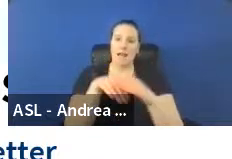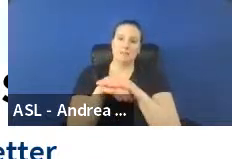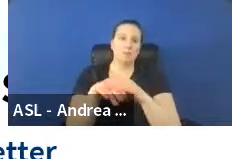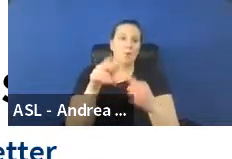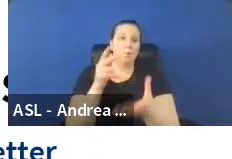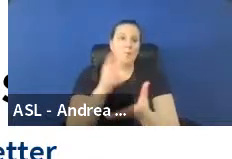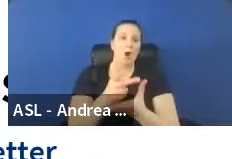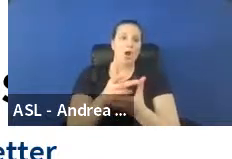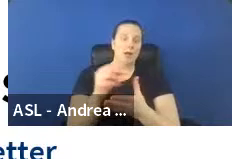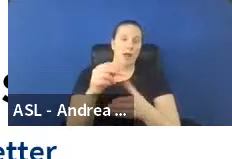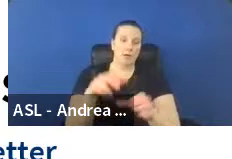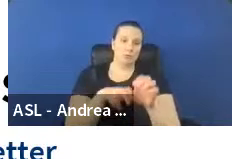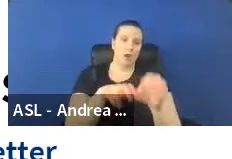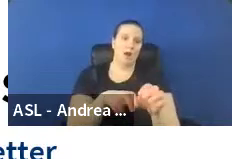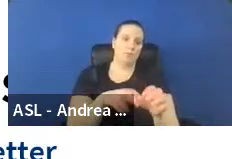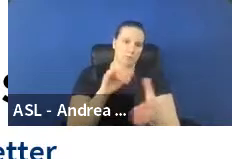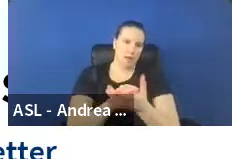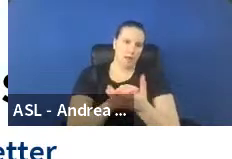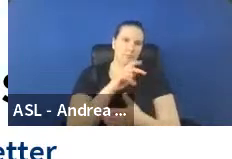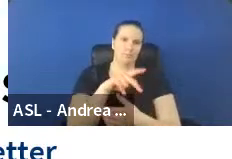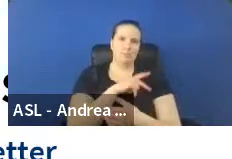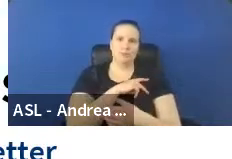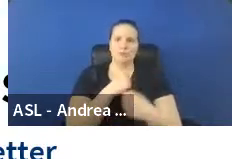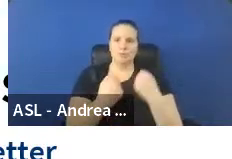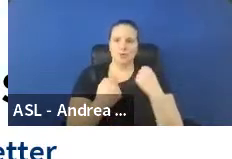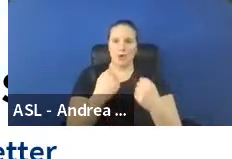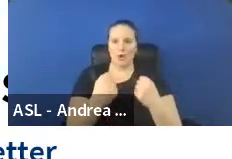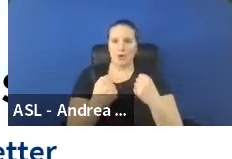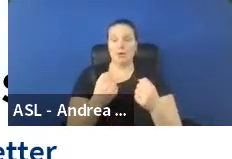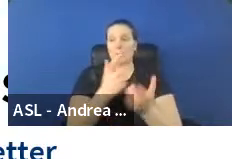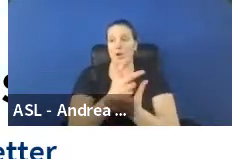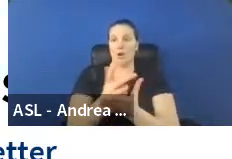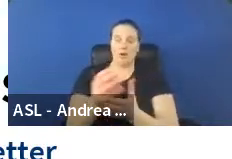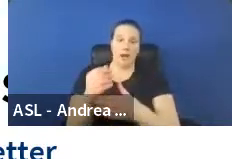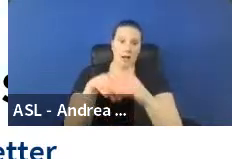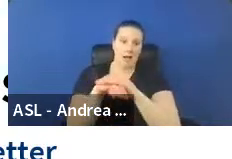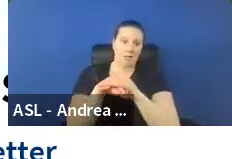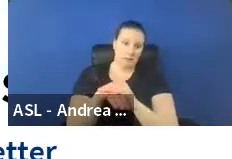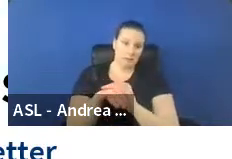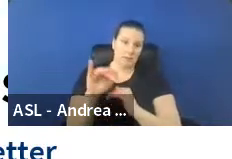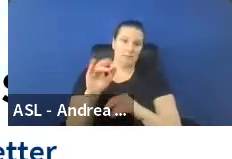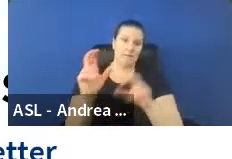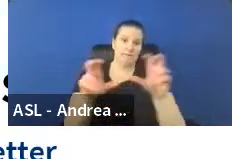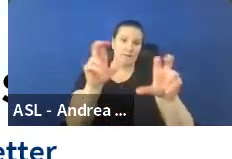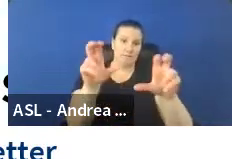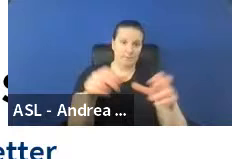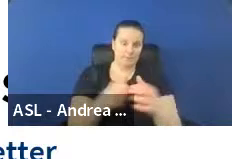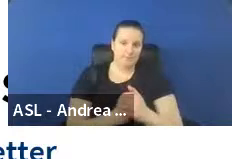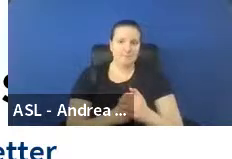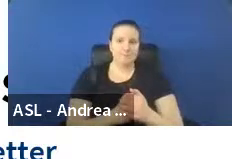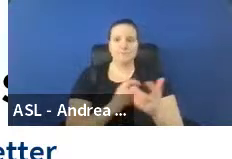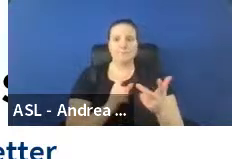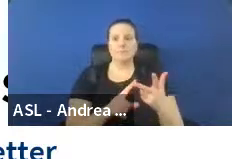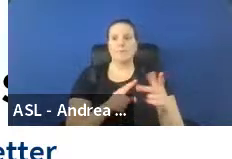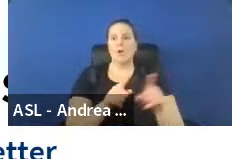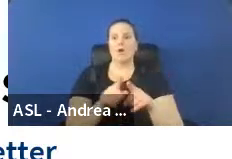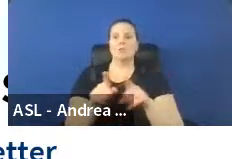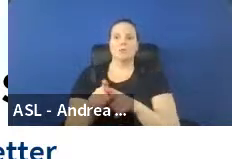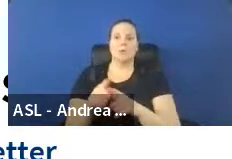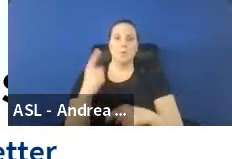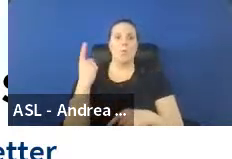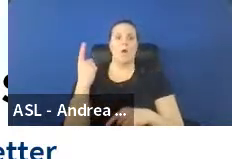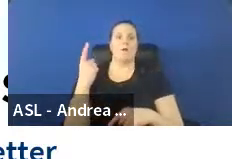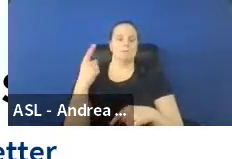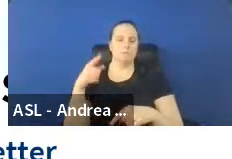ride. So driving a personal vehicle, parking it, and then accessing the investment. In addition, one of our measures was specific